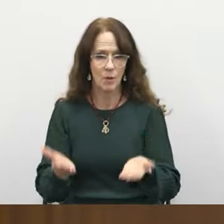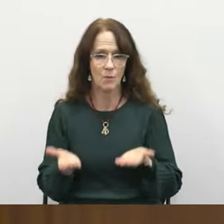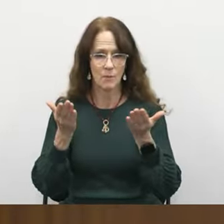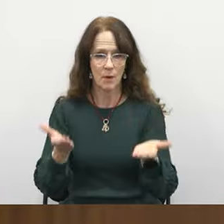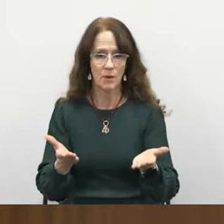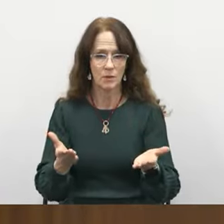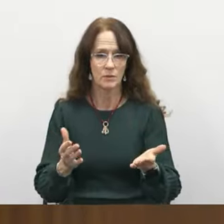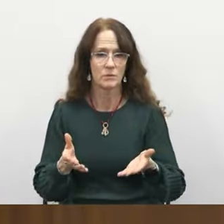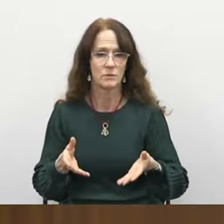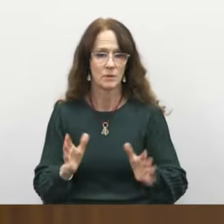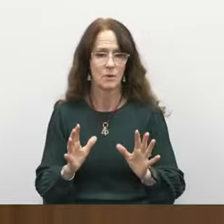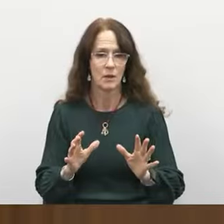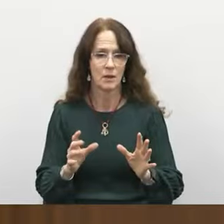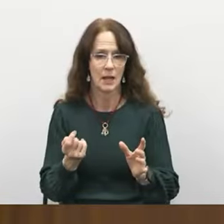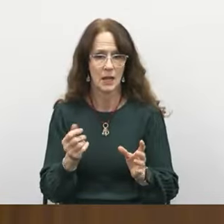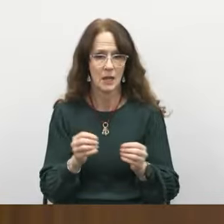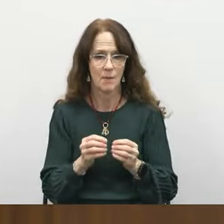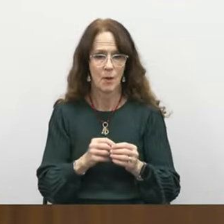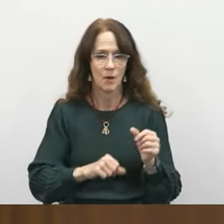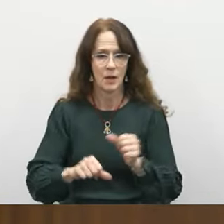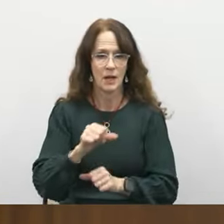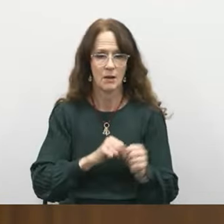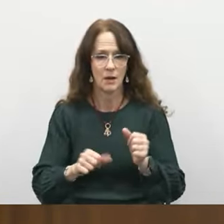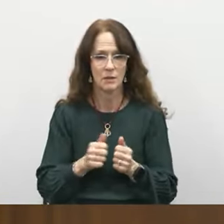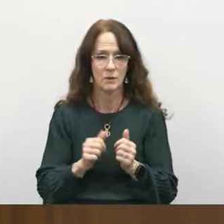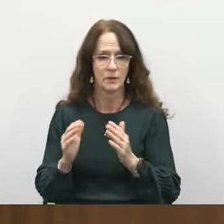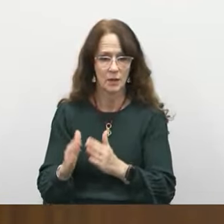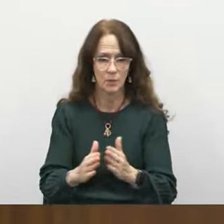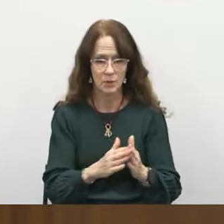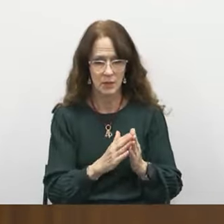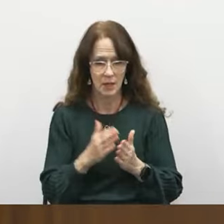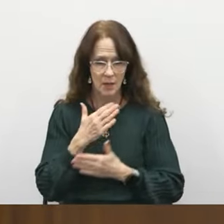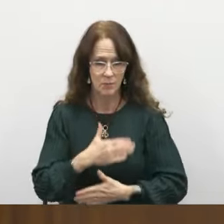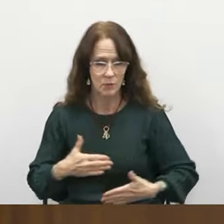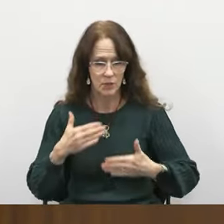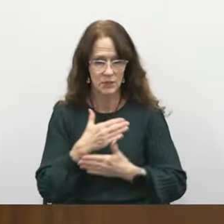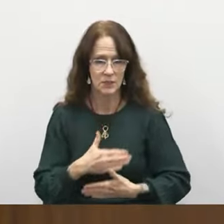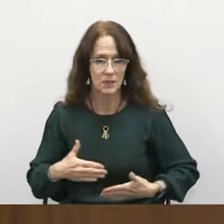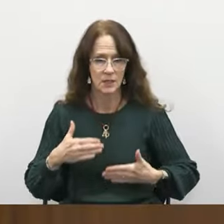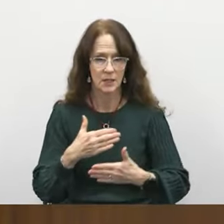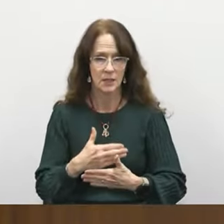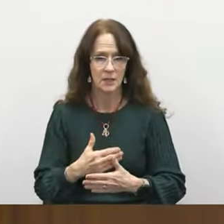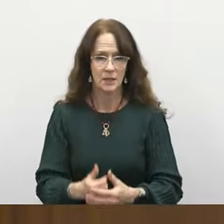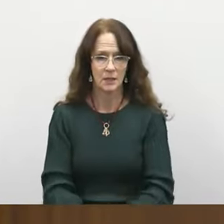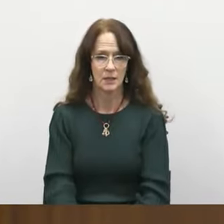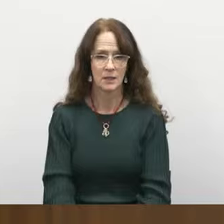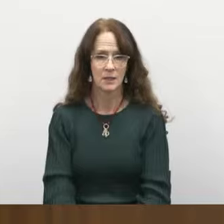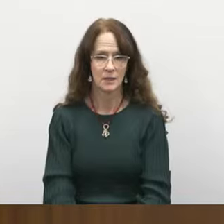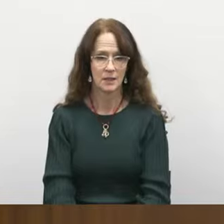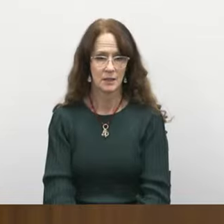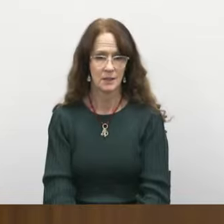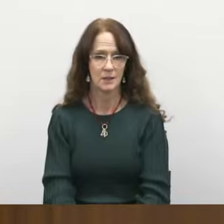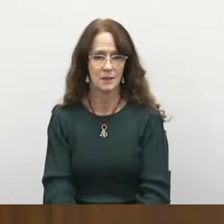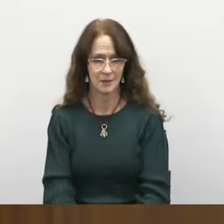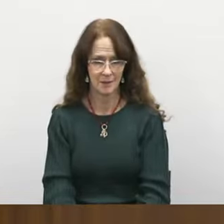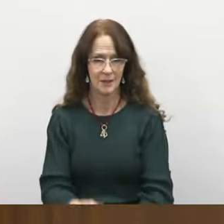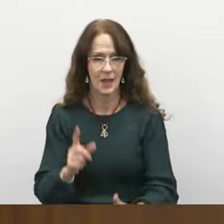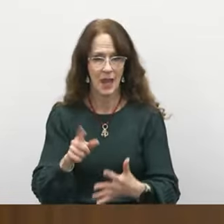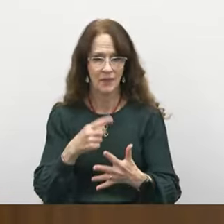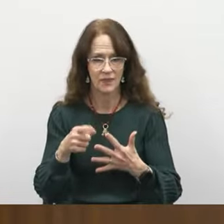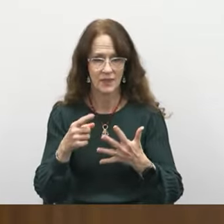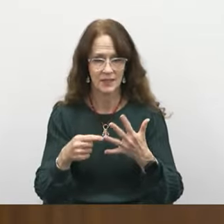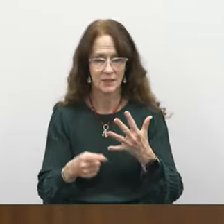think gives a little bit more interaction with our community, so appreciate the consideration. And of course, the details of it would